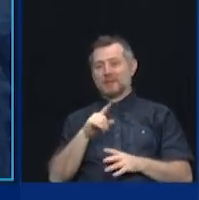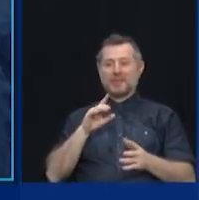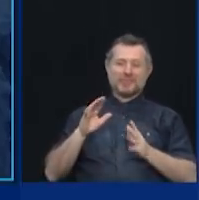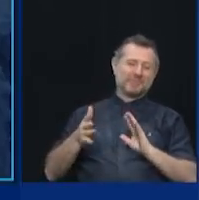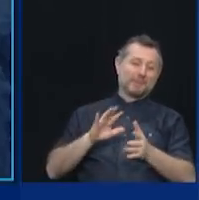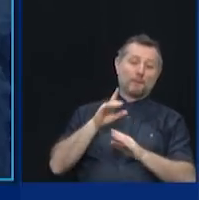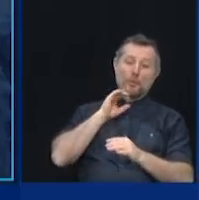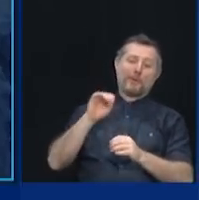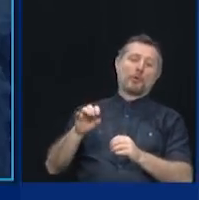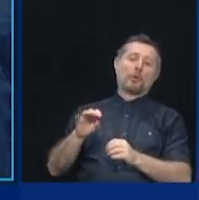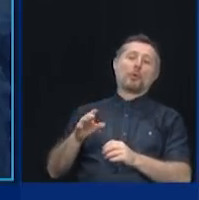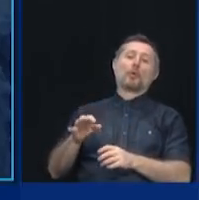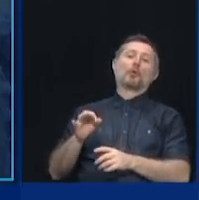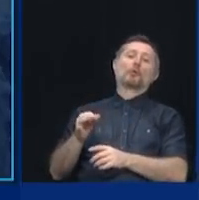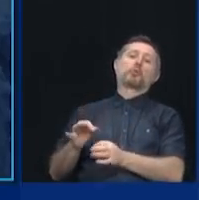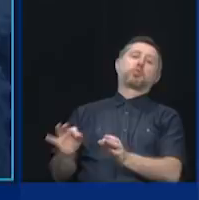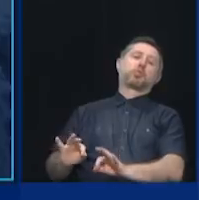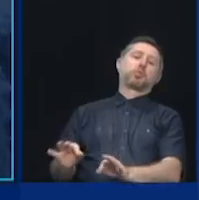term.